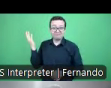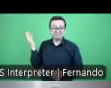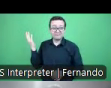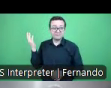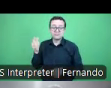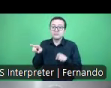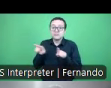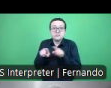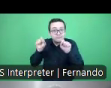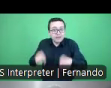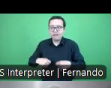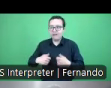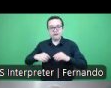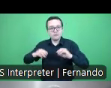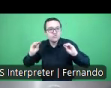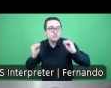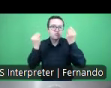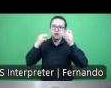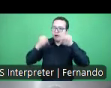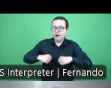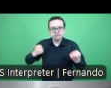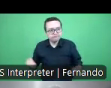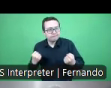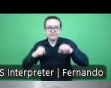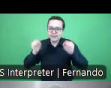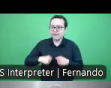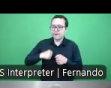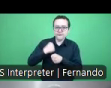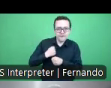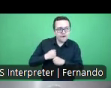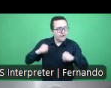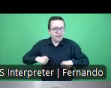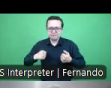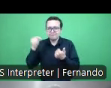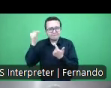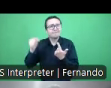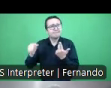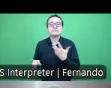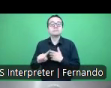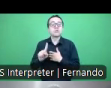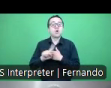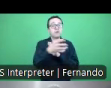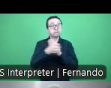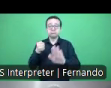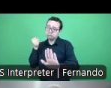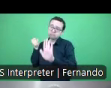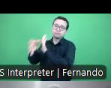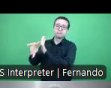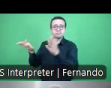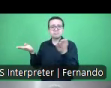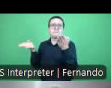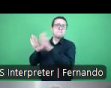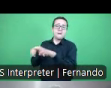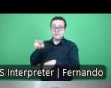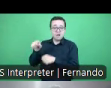more tahun, than, ada yang so 2 some of them tahun, have been there ada for yang 10 years, yes, belasan some tahun, yang 2 years, dengan but pojok some bawah even itu tens of teman